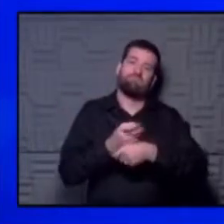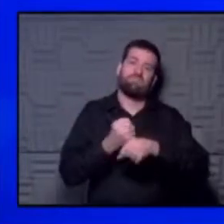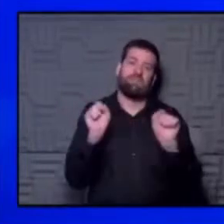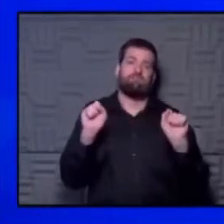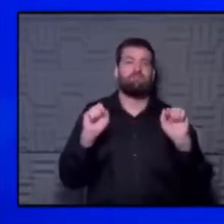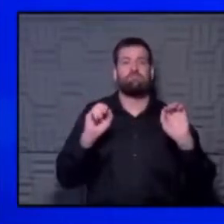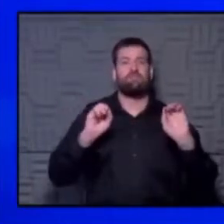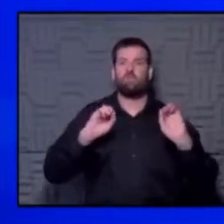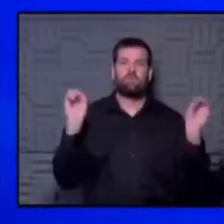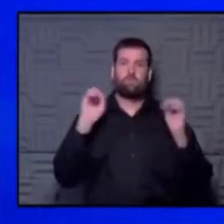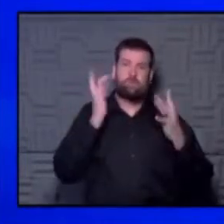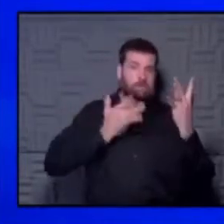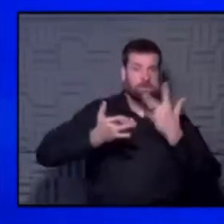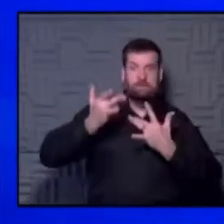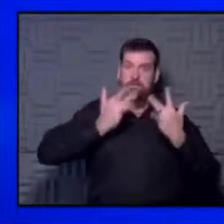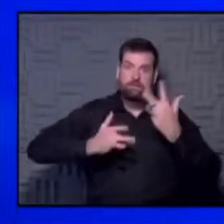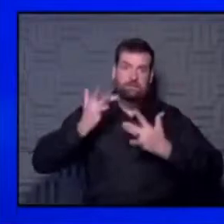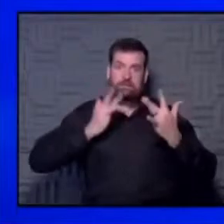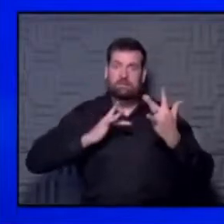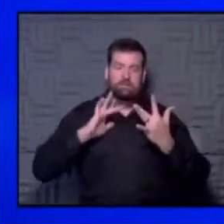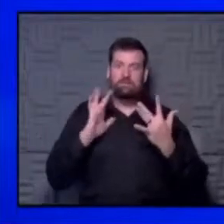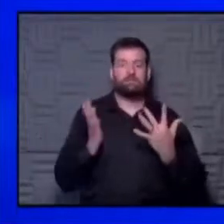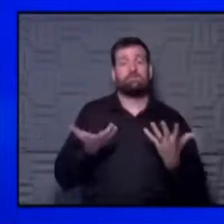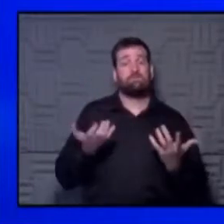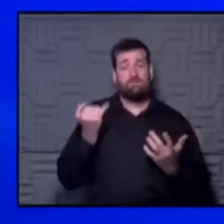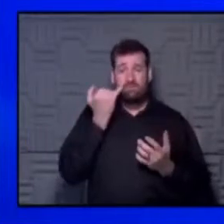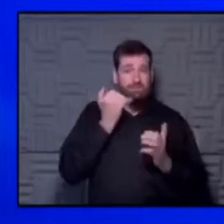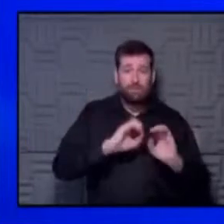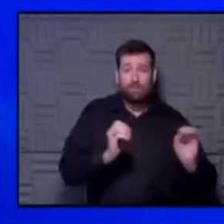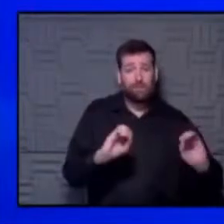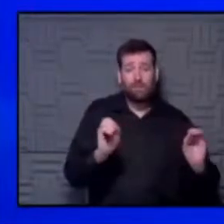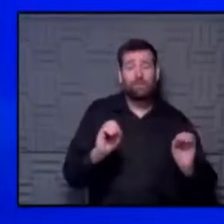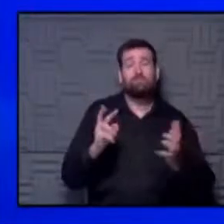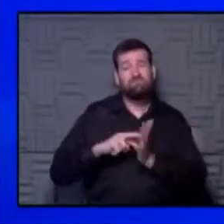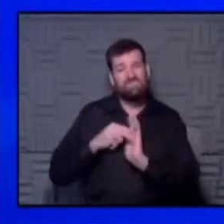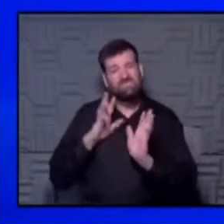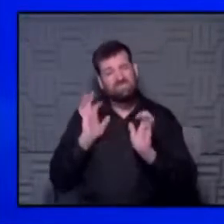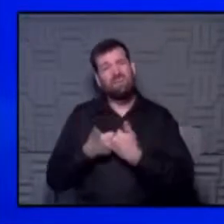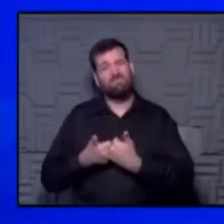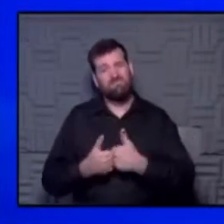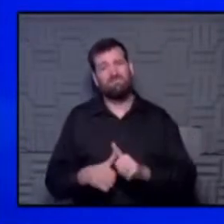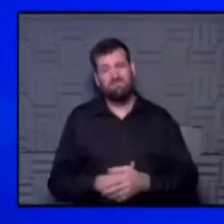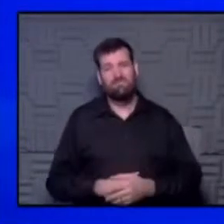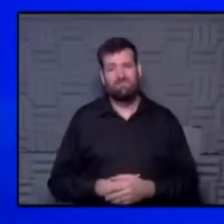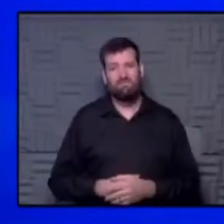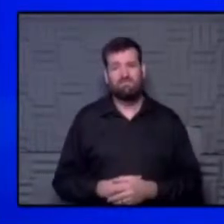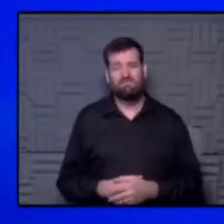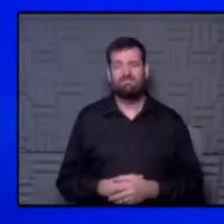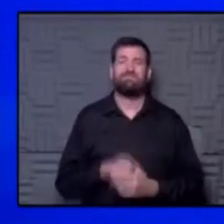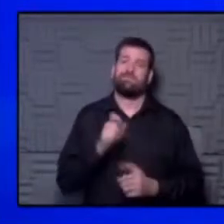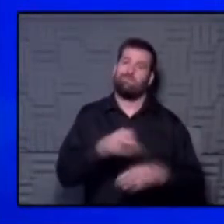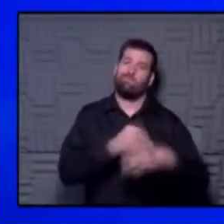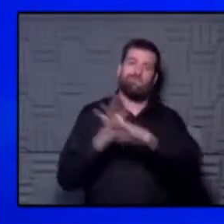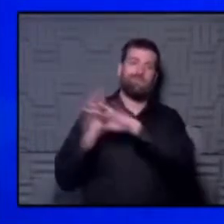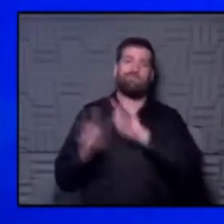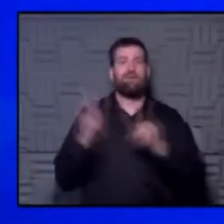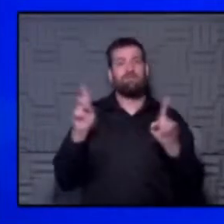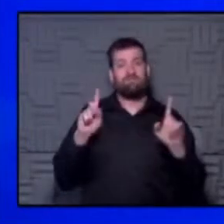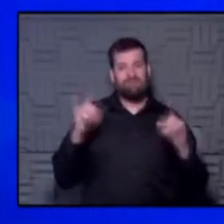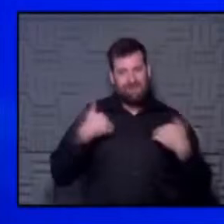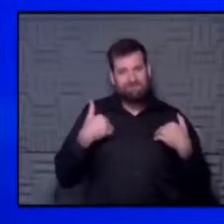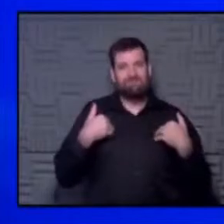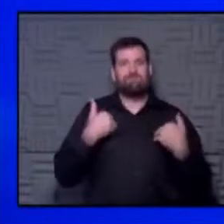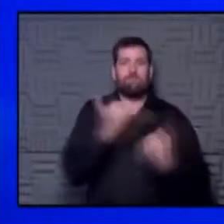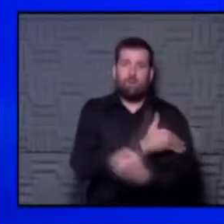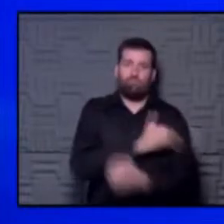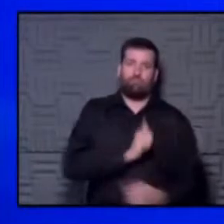dire. But if we don't do those things, it can be tough. And that's what we're trying to prevent. But we all have the power. And